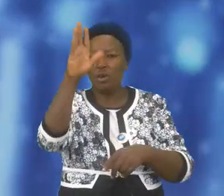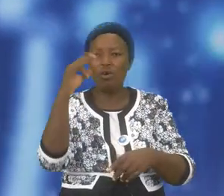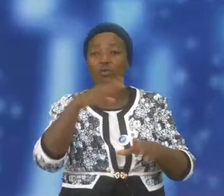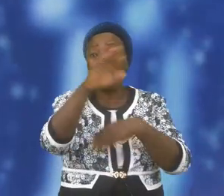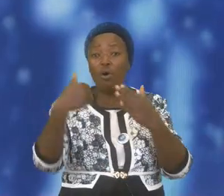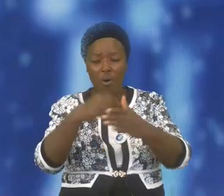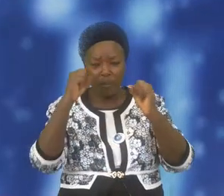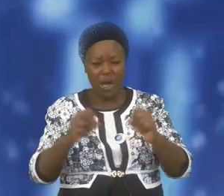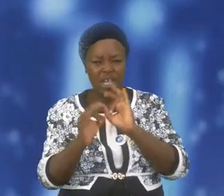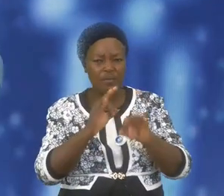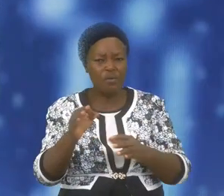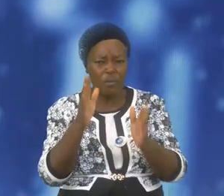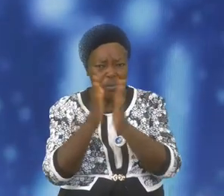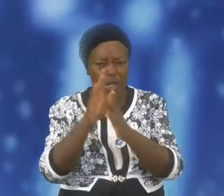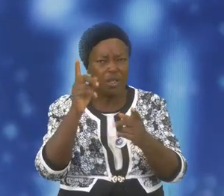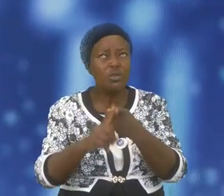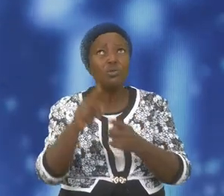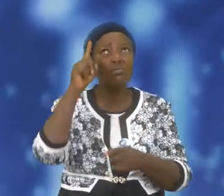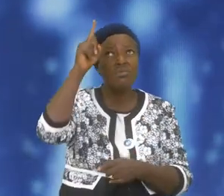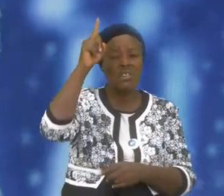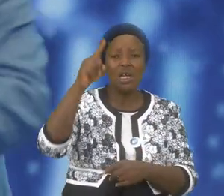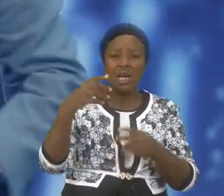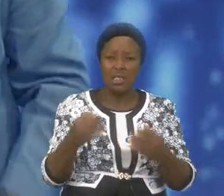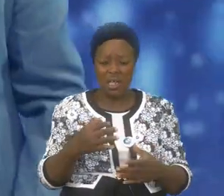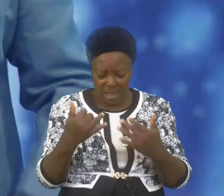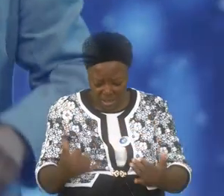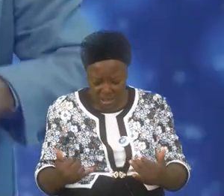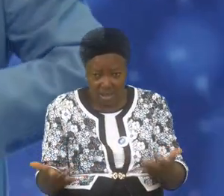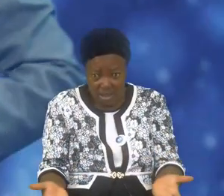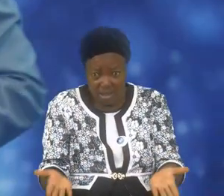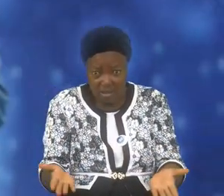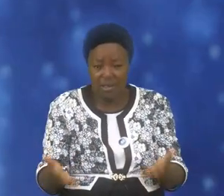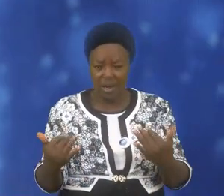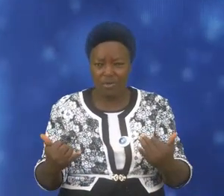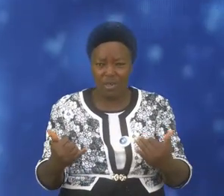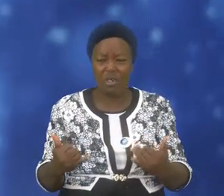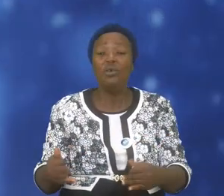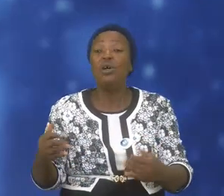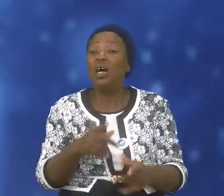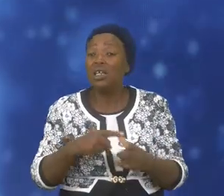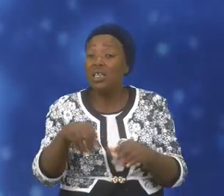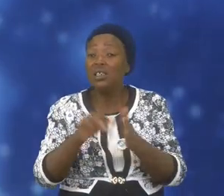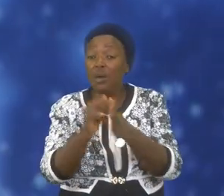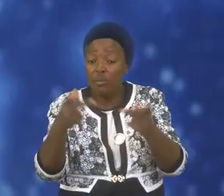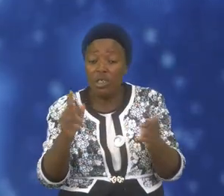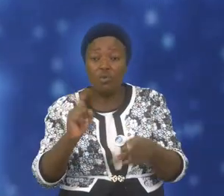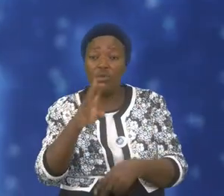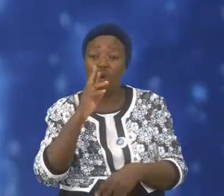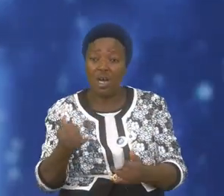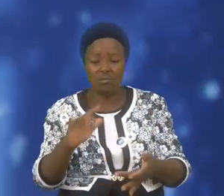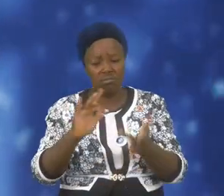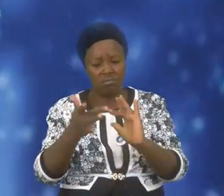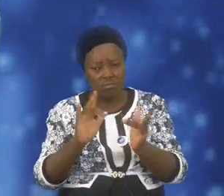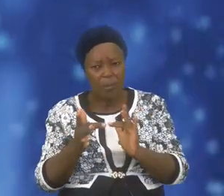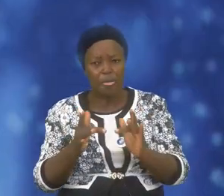here today in that place where you are online, I will show thee great and mighty things